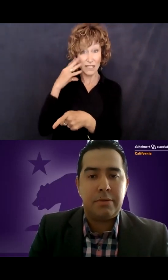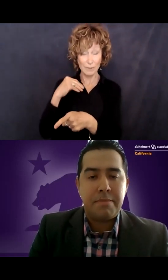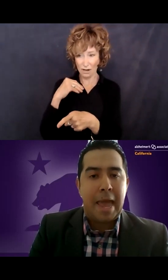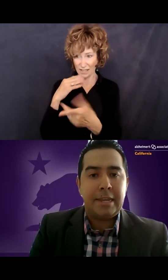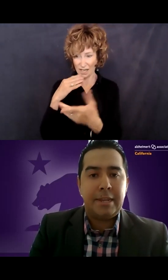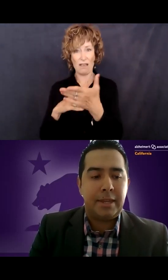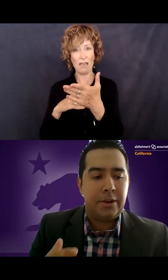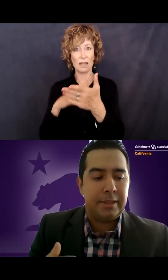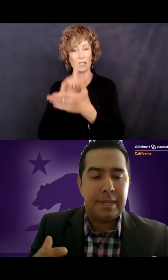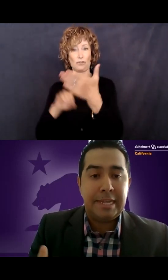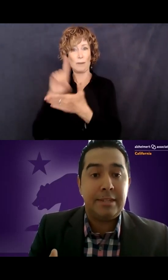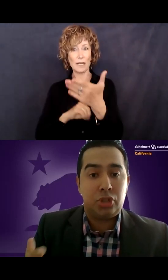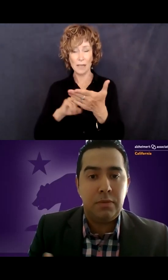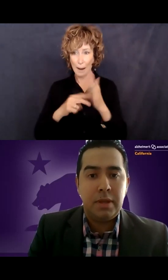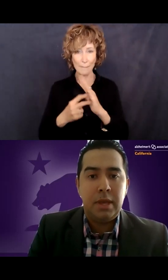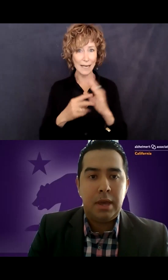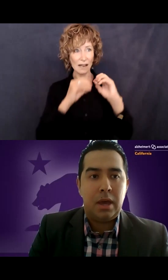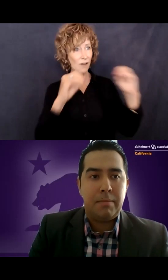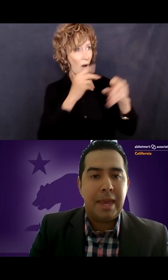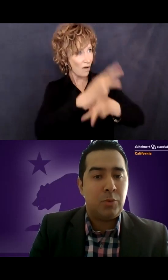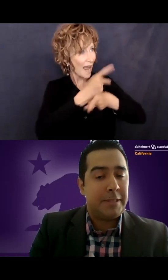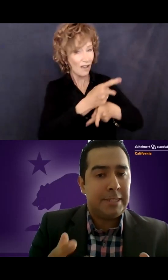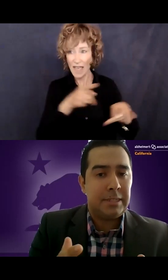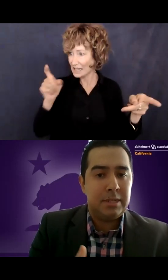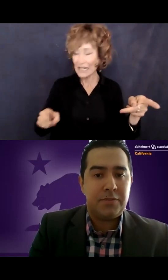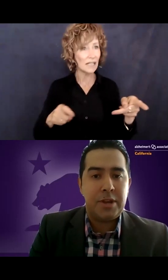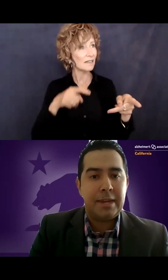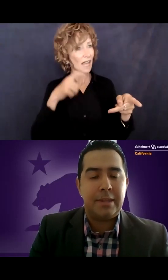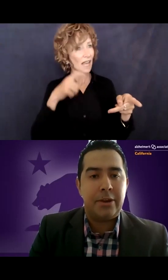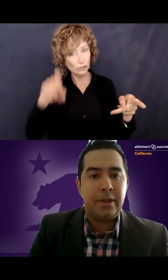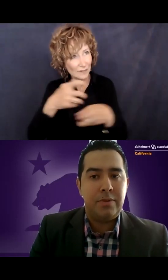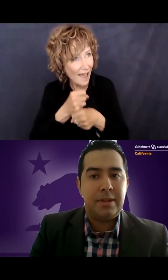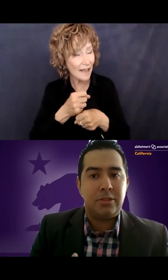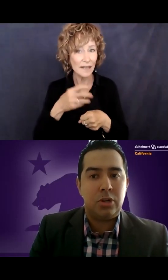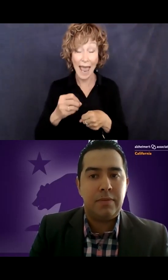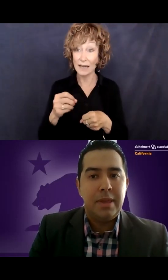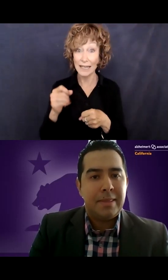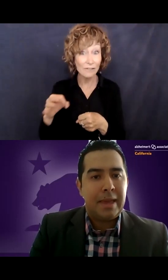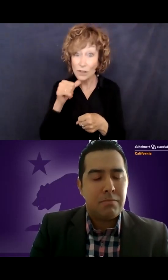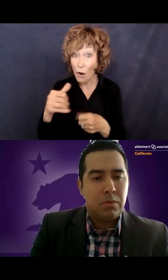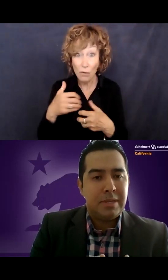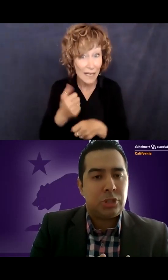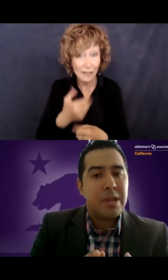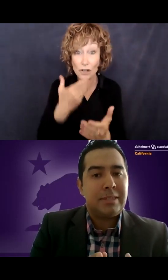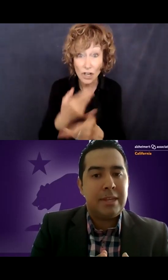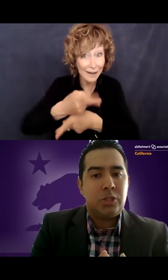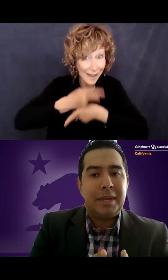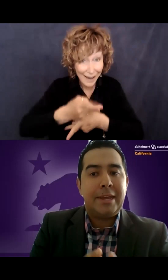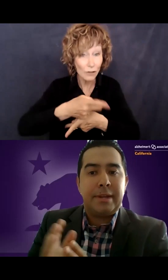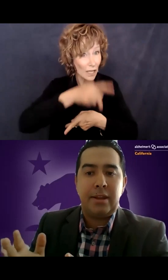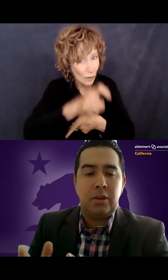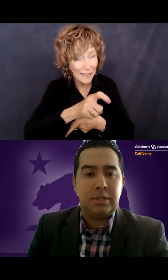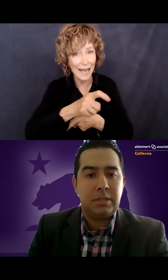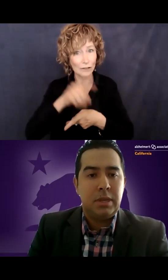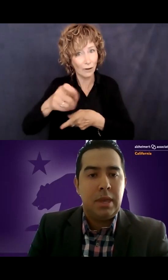means they're not getting the care that they need and deserve. And with this disease, if you're not getting the care that you need and deserve, that is translating to a